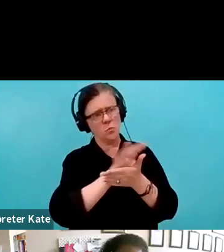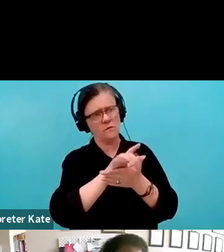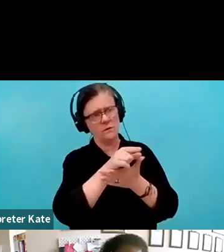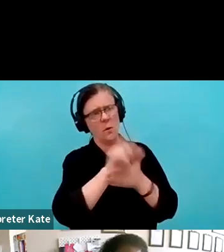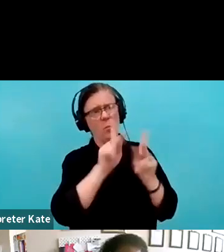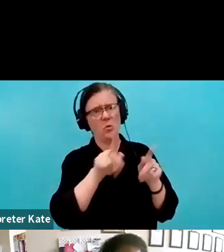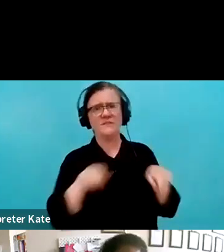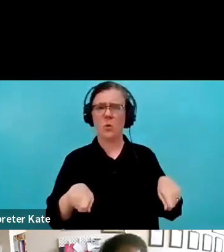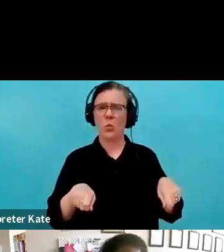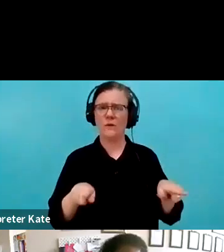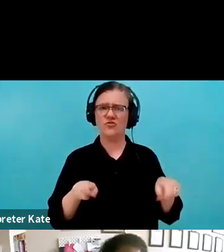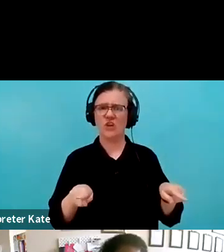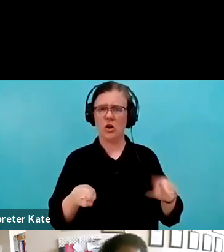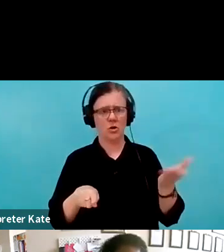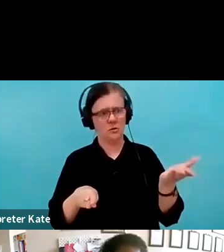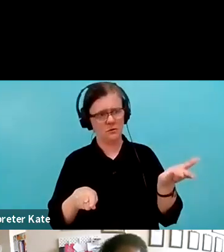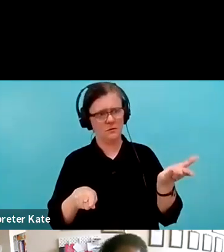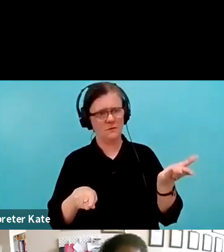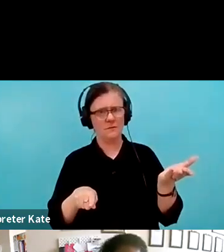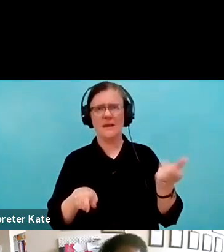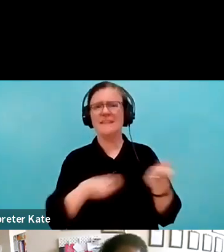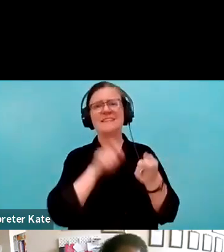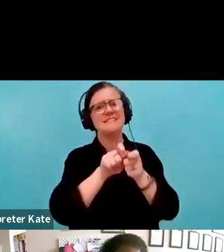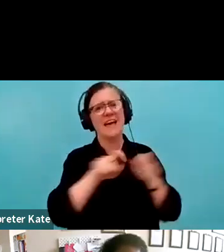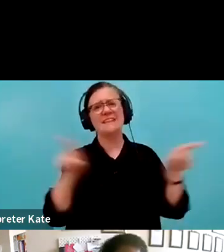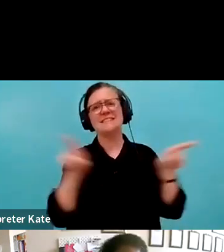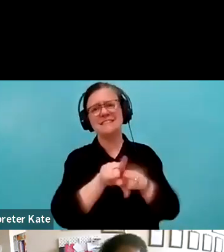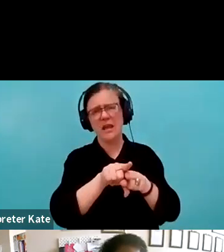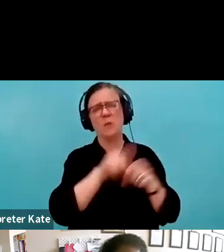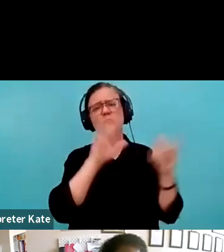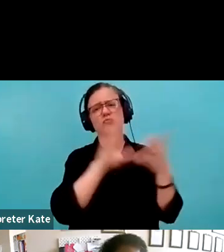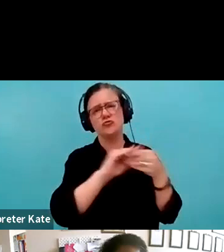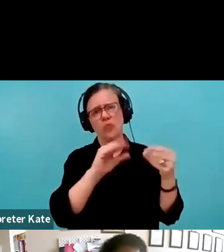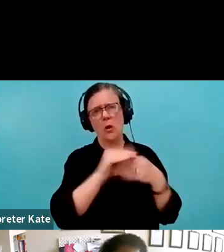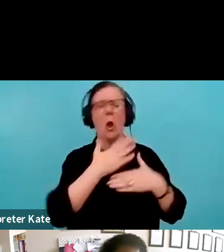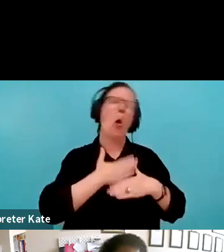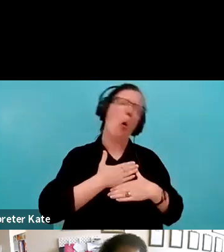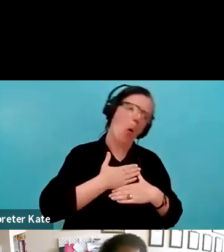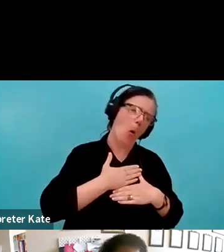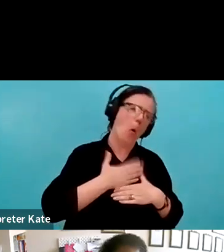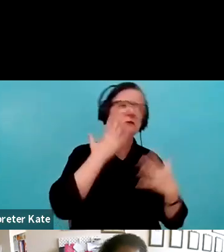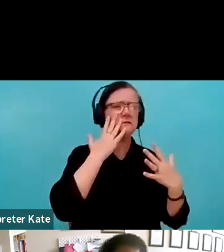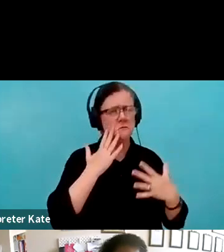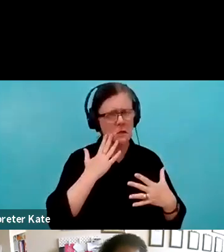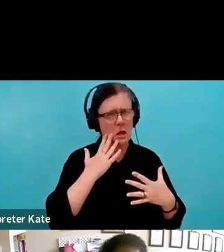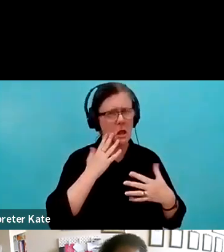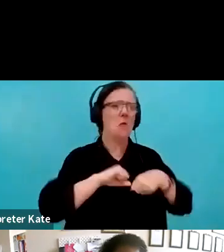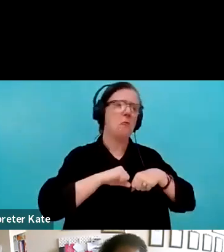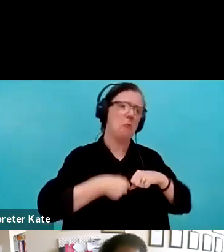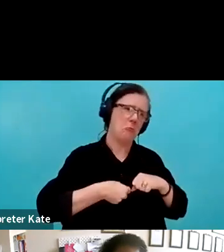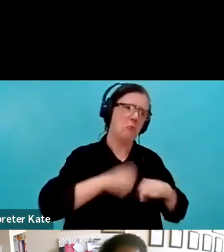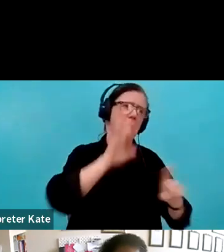in a wheelchair, and you know, the same tropes that, you know, it was so sad, and it always made me feel